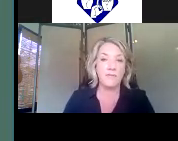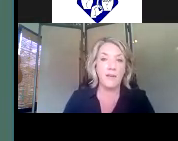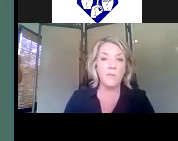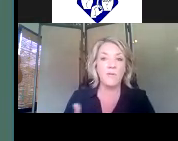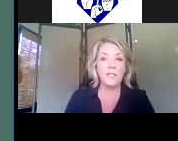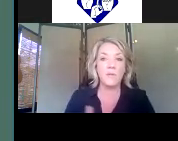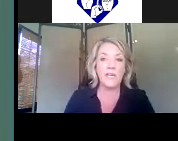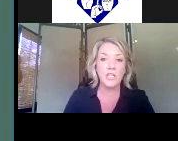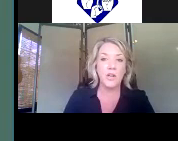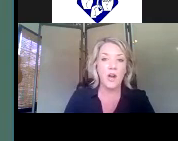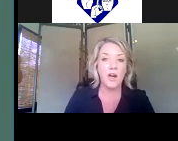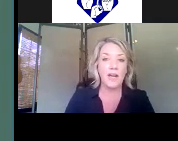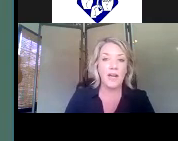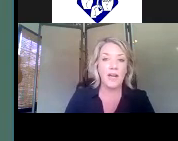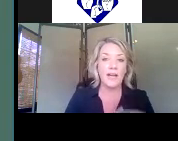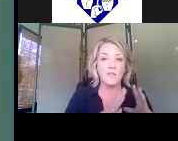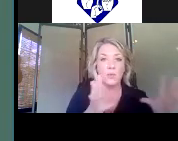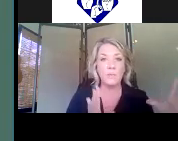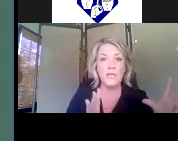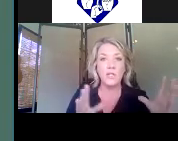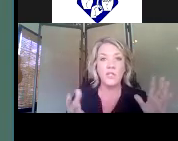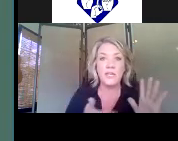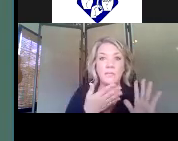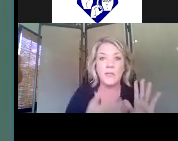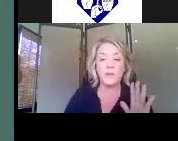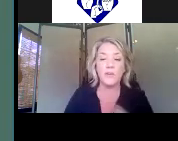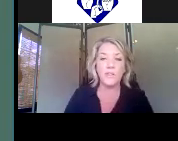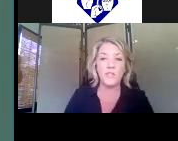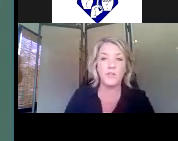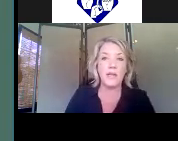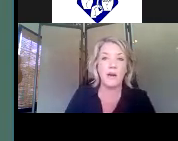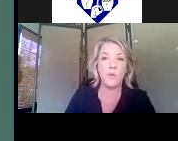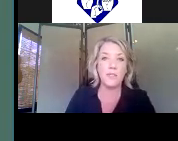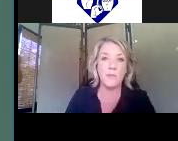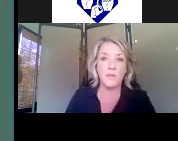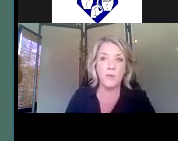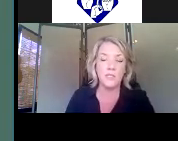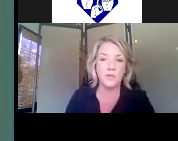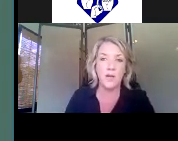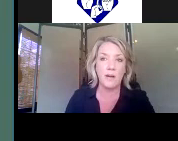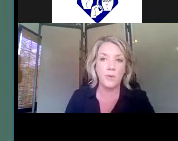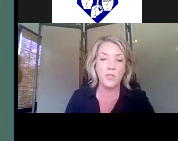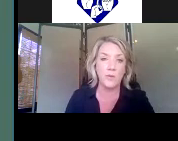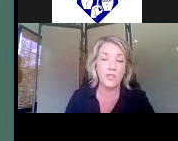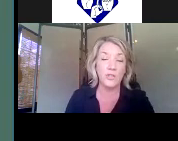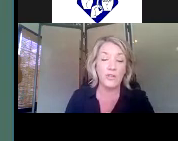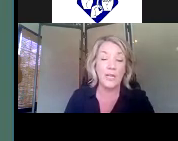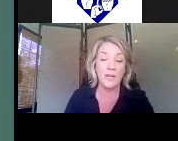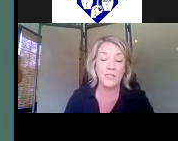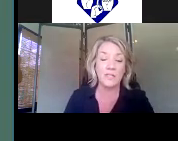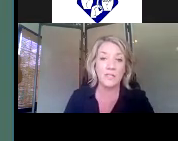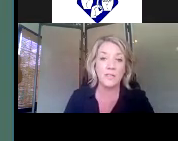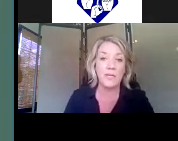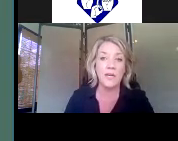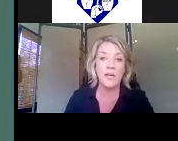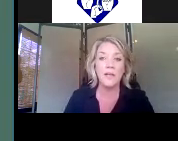is not available. This communication card has visual pictures that can be referred to help with some of the pre-screening